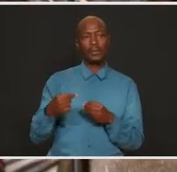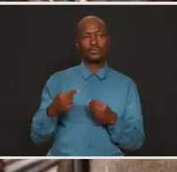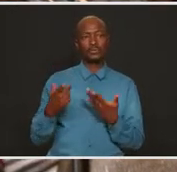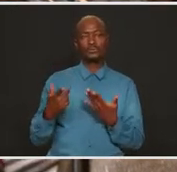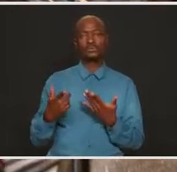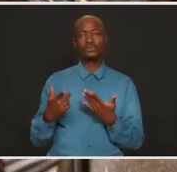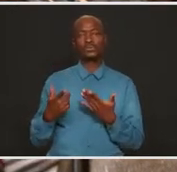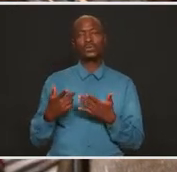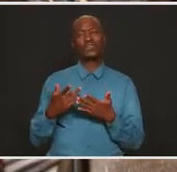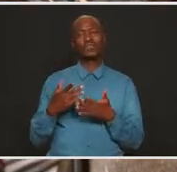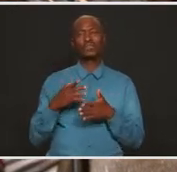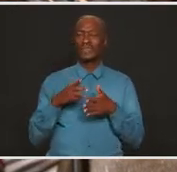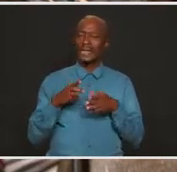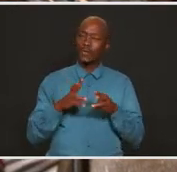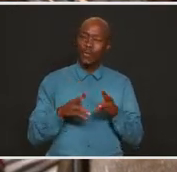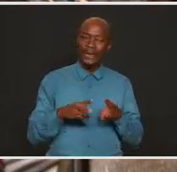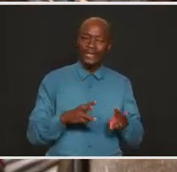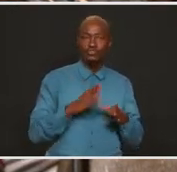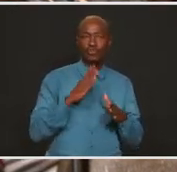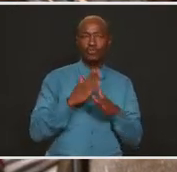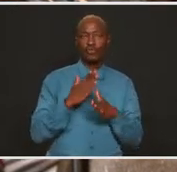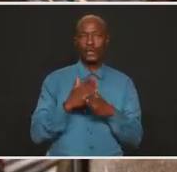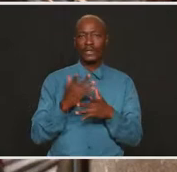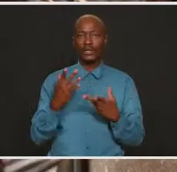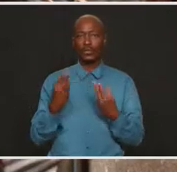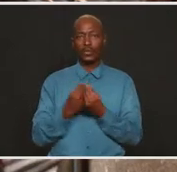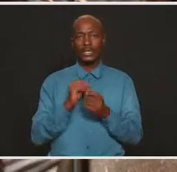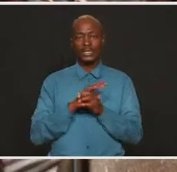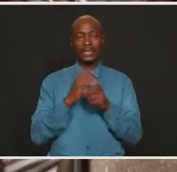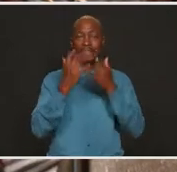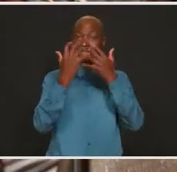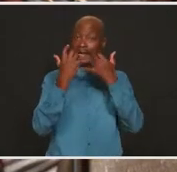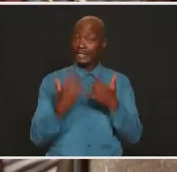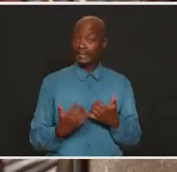illicit ways of dealing with finances